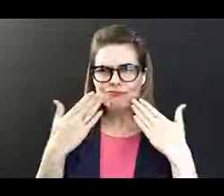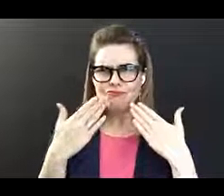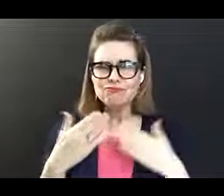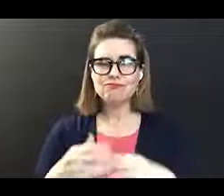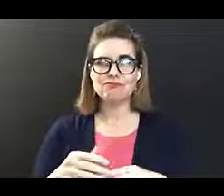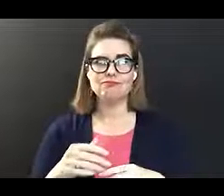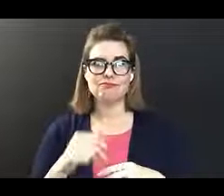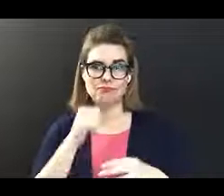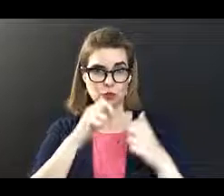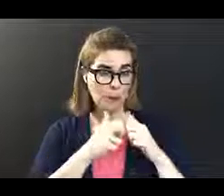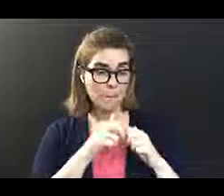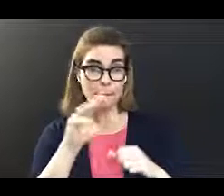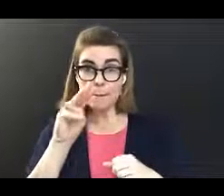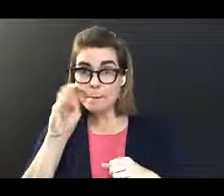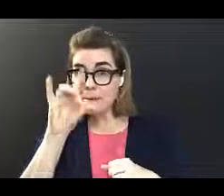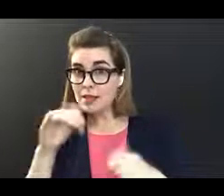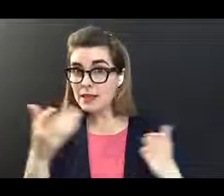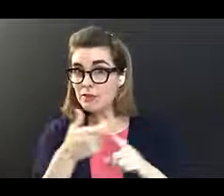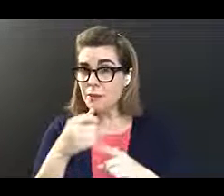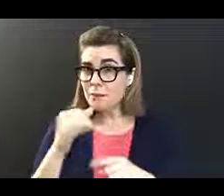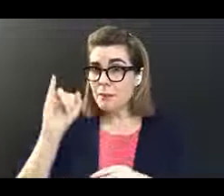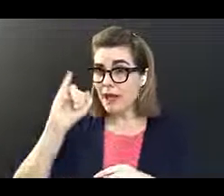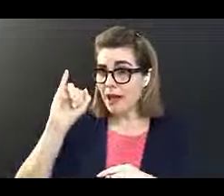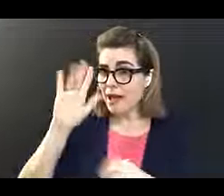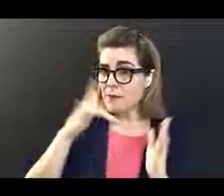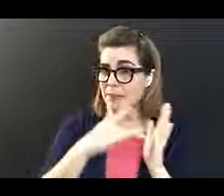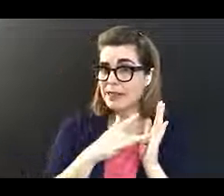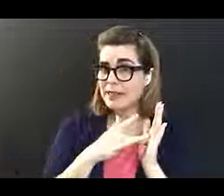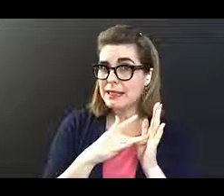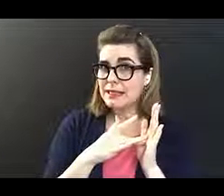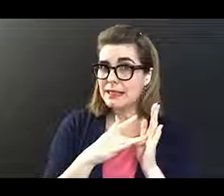Molly here? Molly from Innovation Middle? I don't see Molly here either.